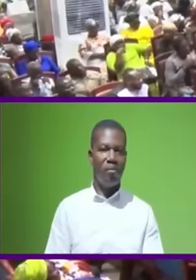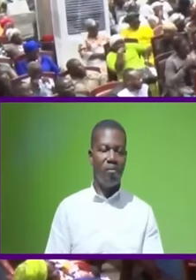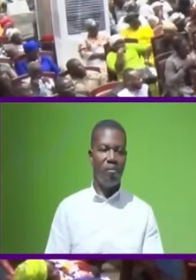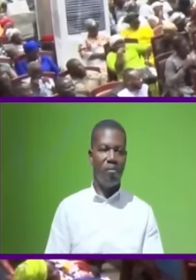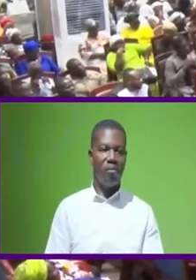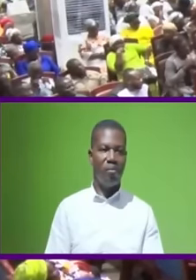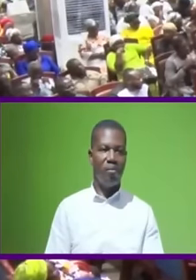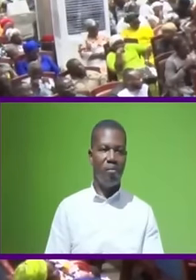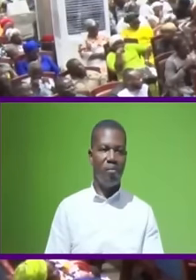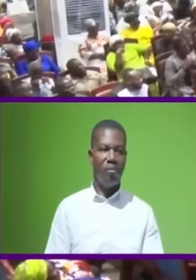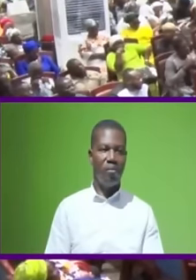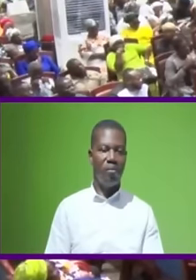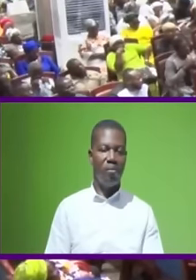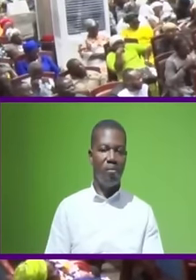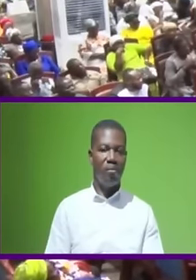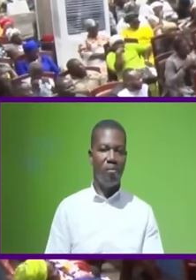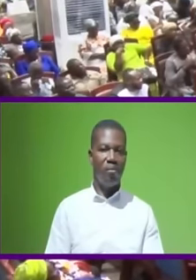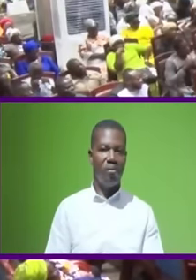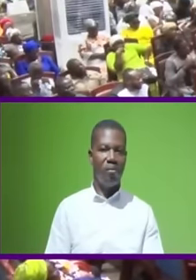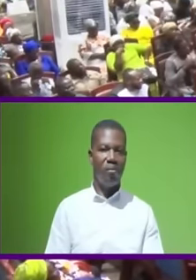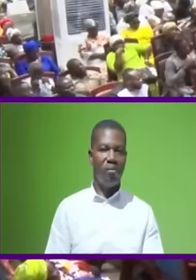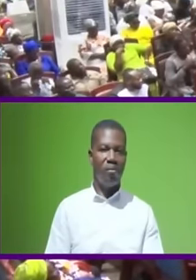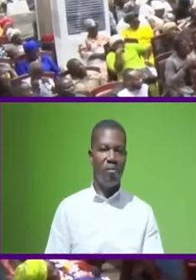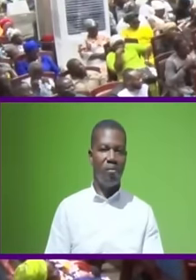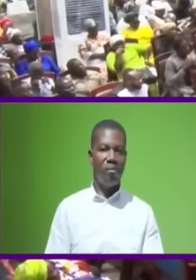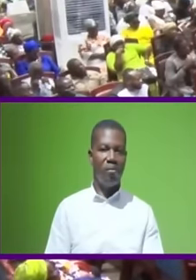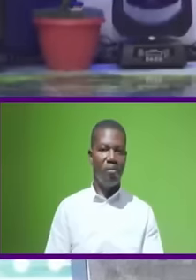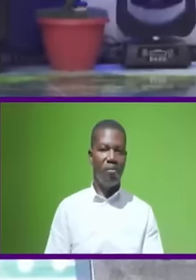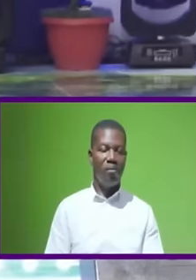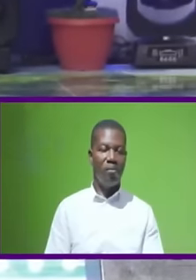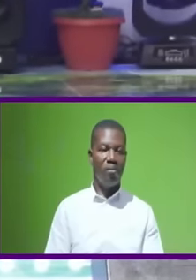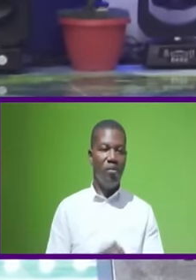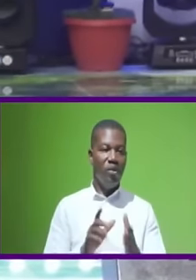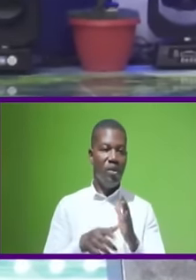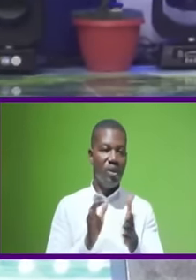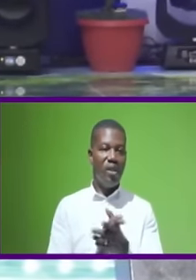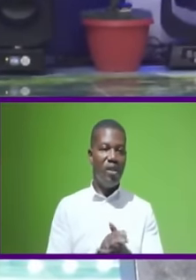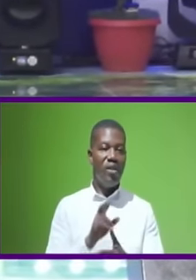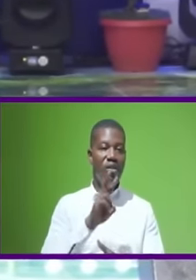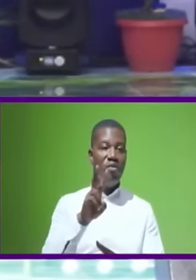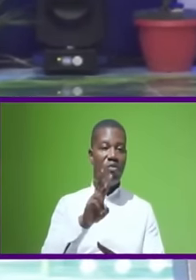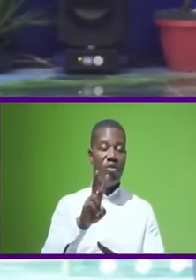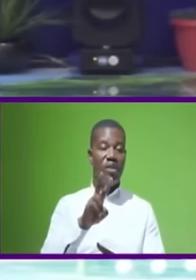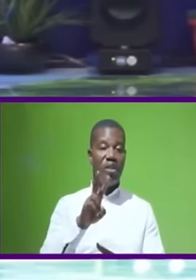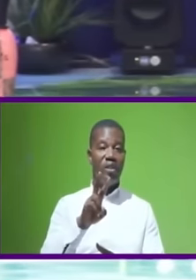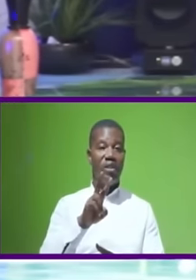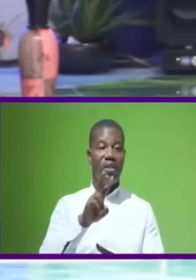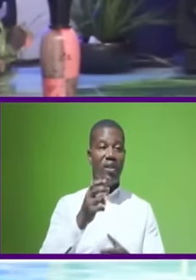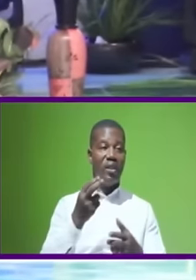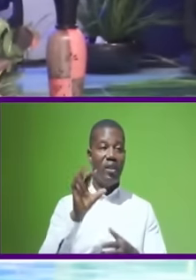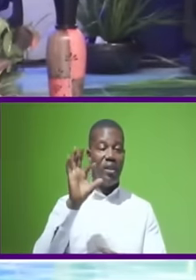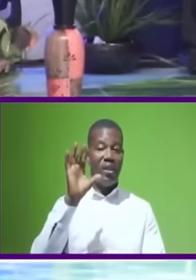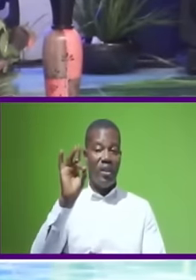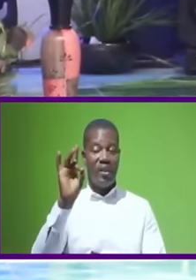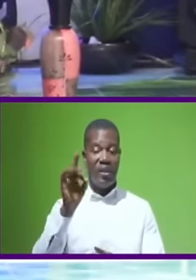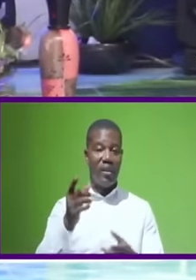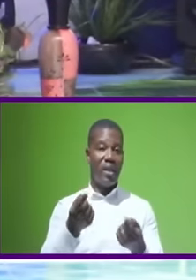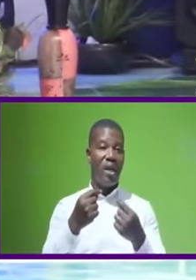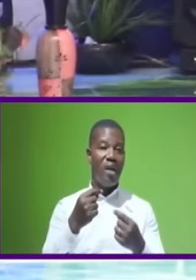that were given to the needy? No, we're too V8 in Mulash, a cup of baby out them. Shefi, I beg your